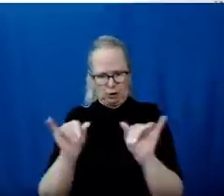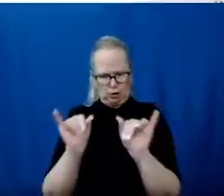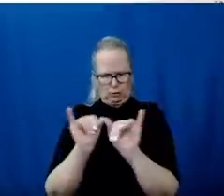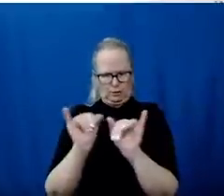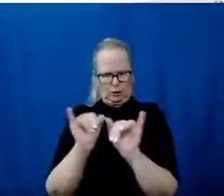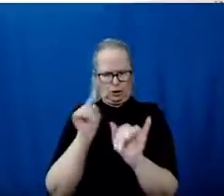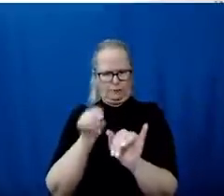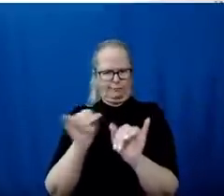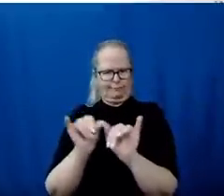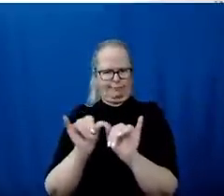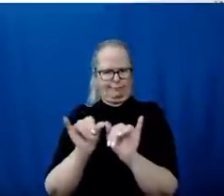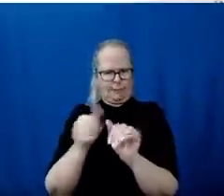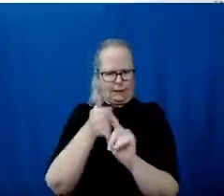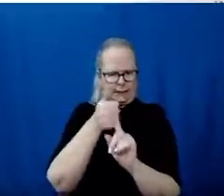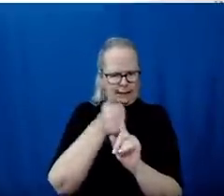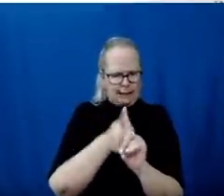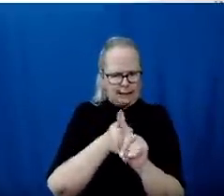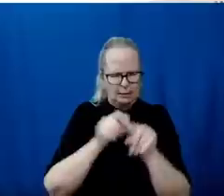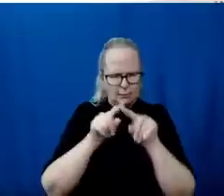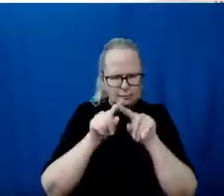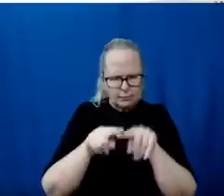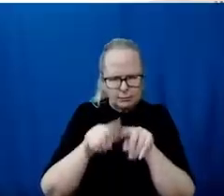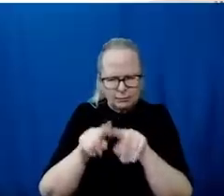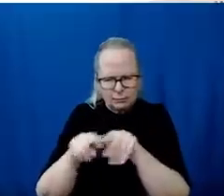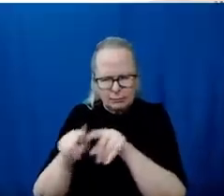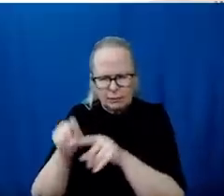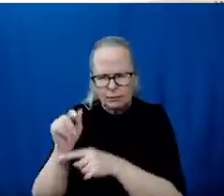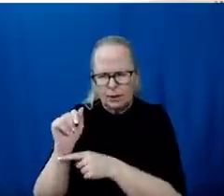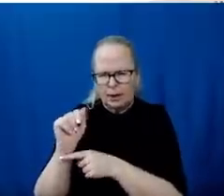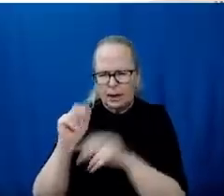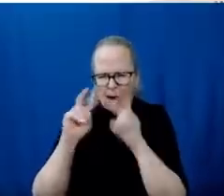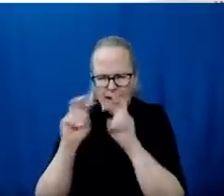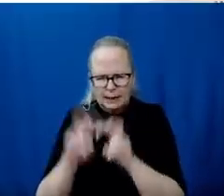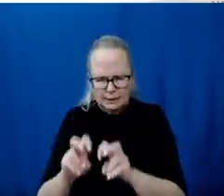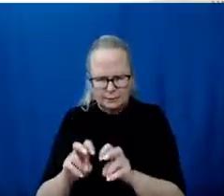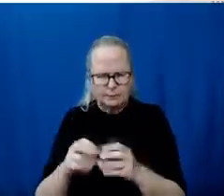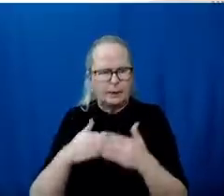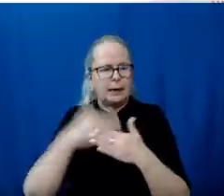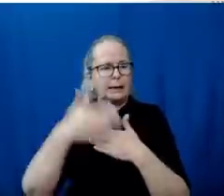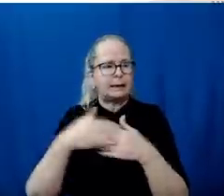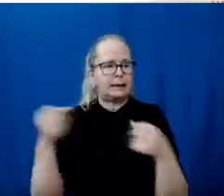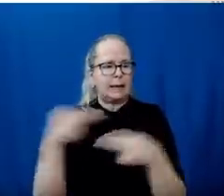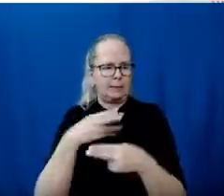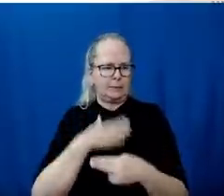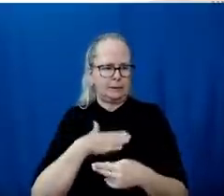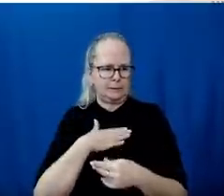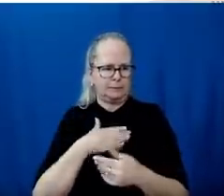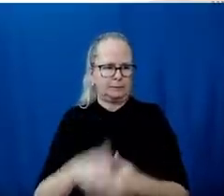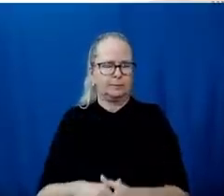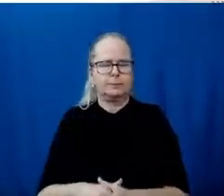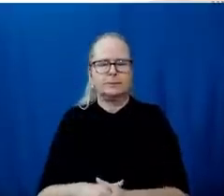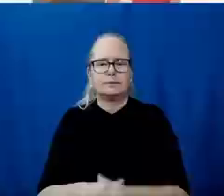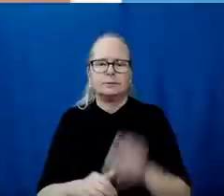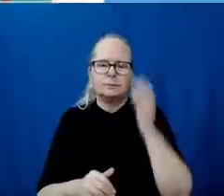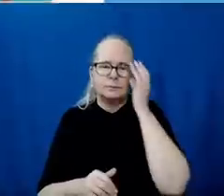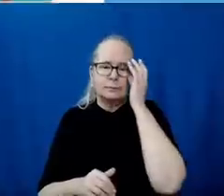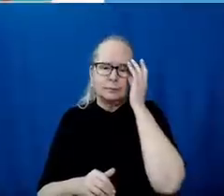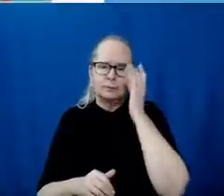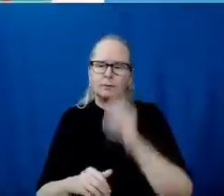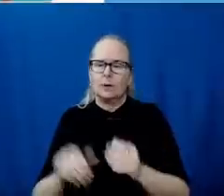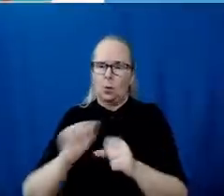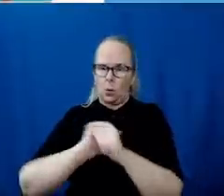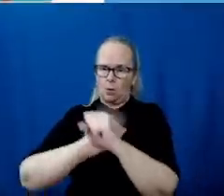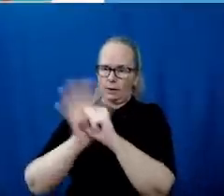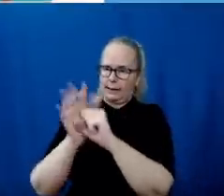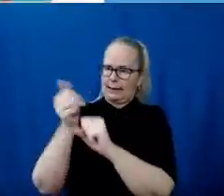to measure the burden of each particular analyte in a population. Next slide, please. So